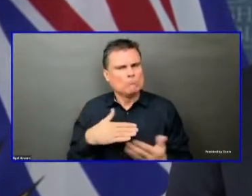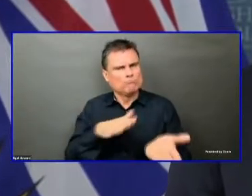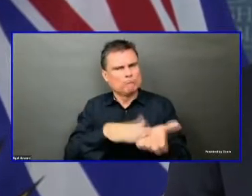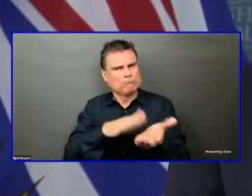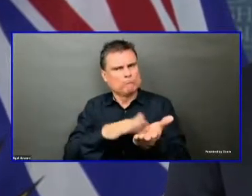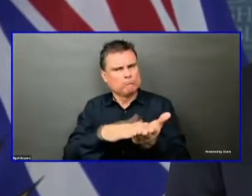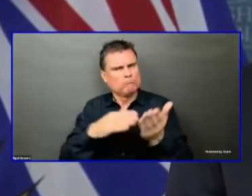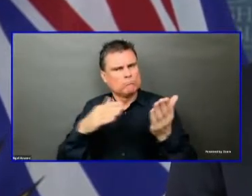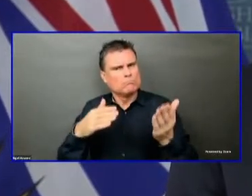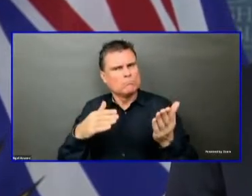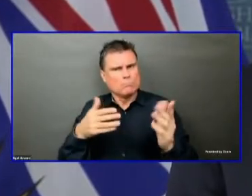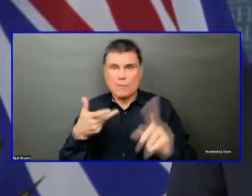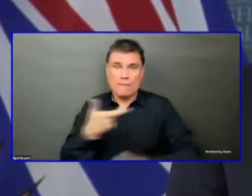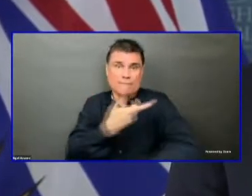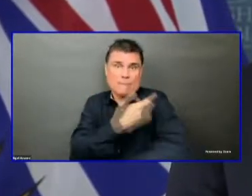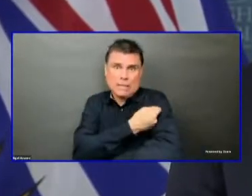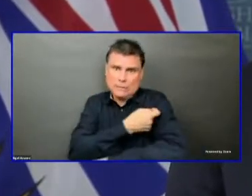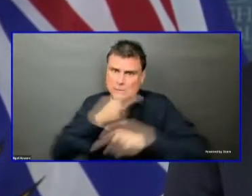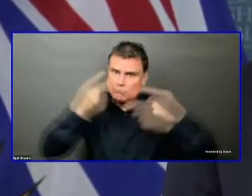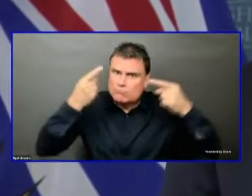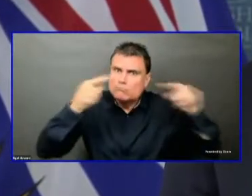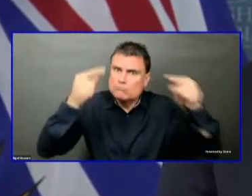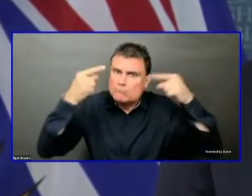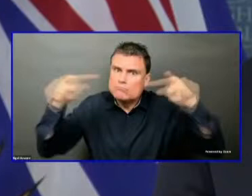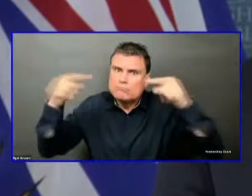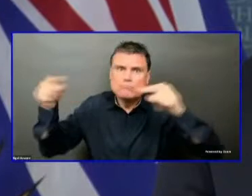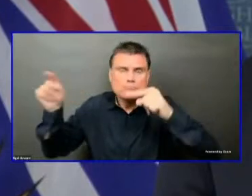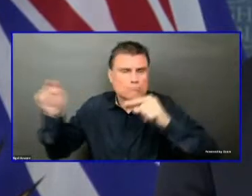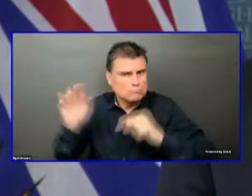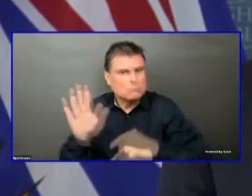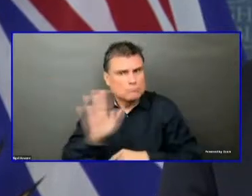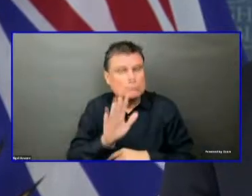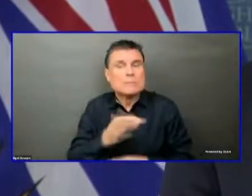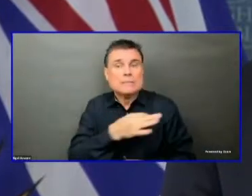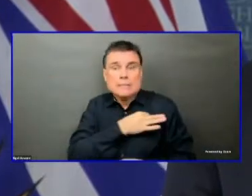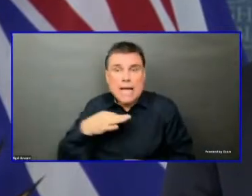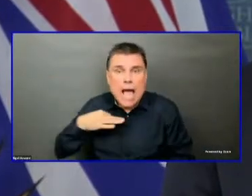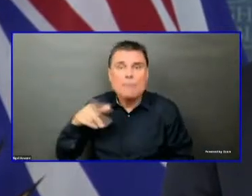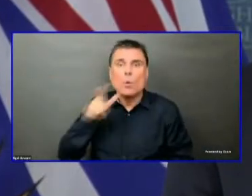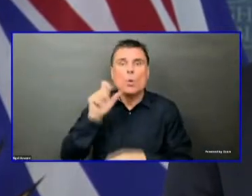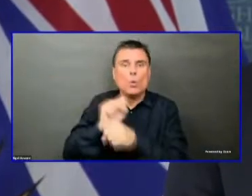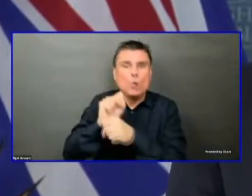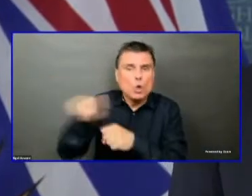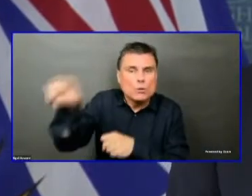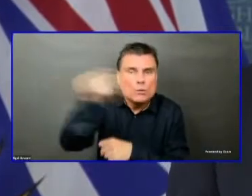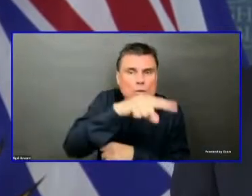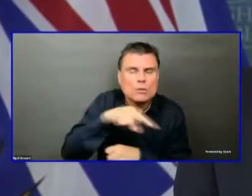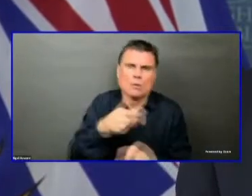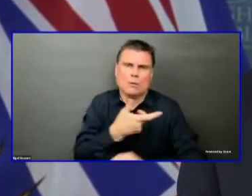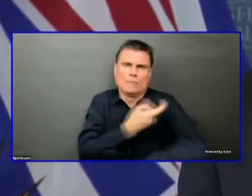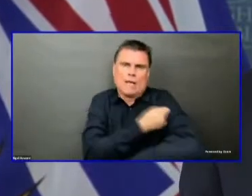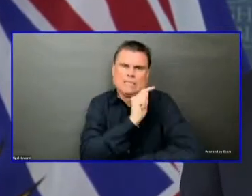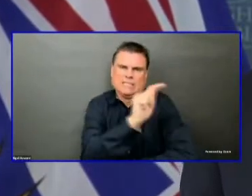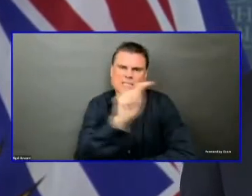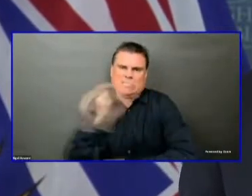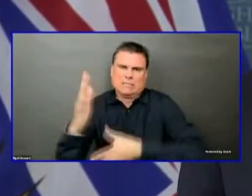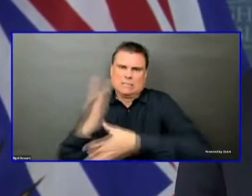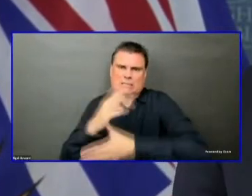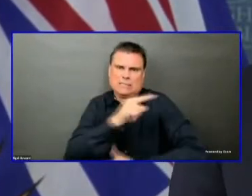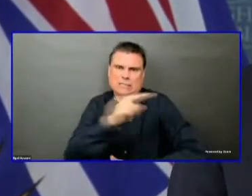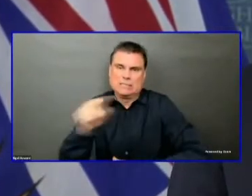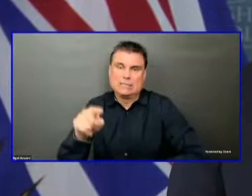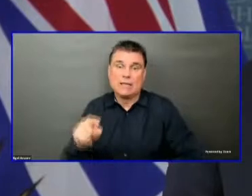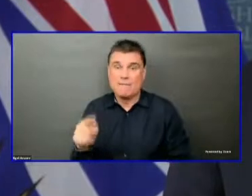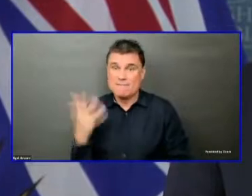staff throughout British Columbia. Thousands, close to 5,000 essential visitors have also been immunized, and